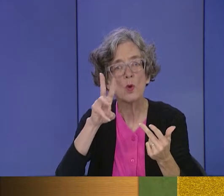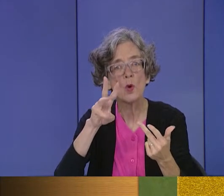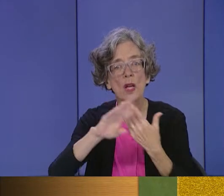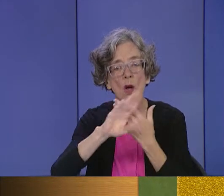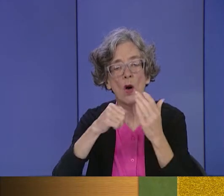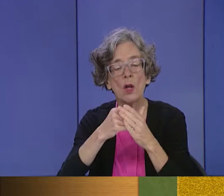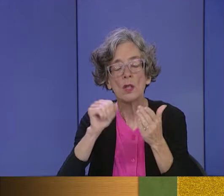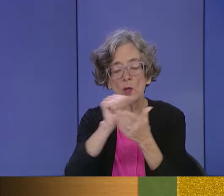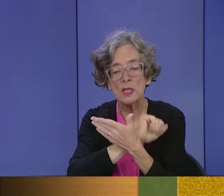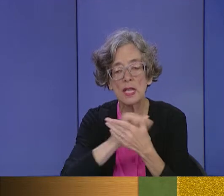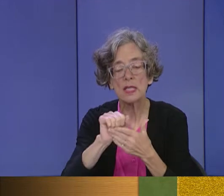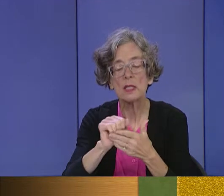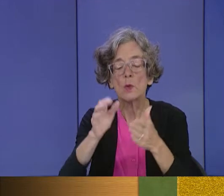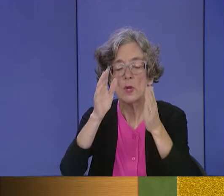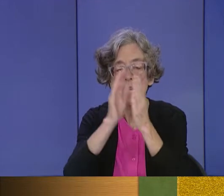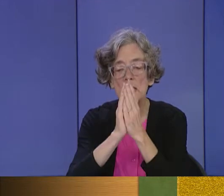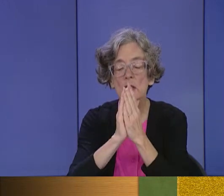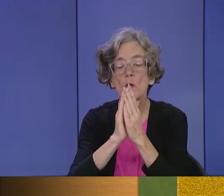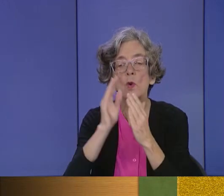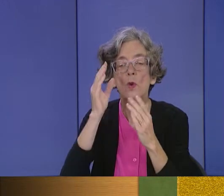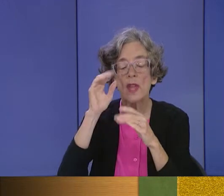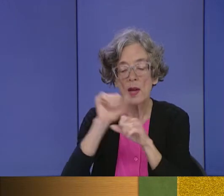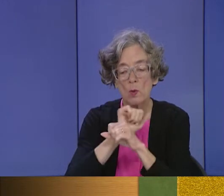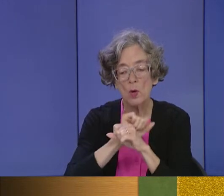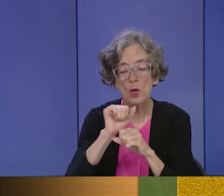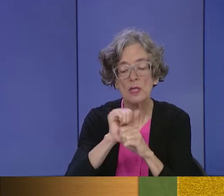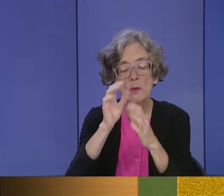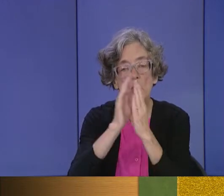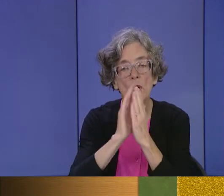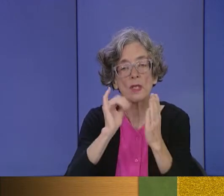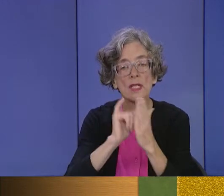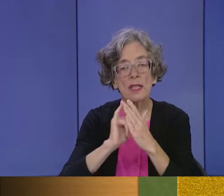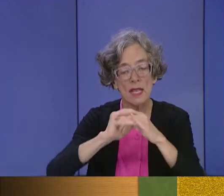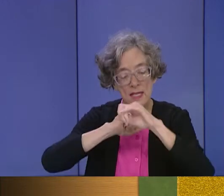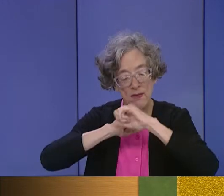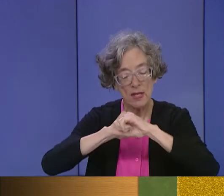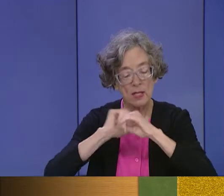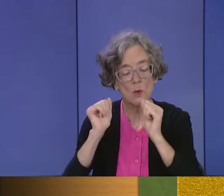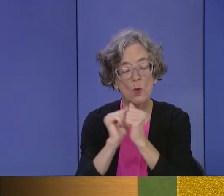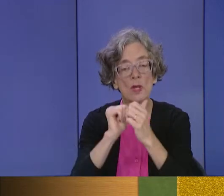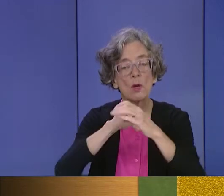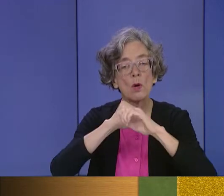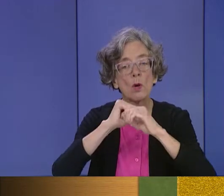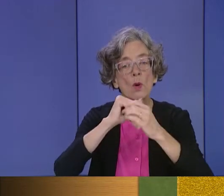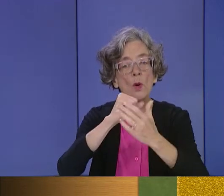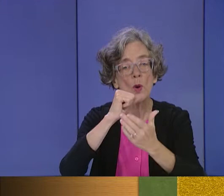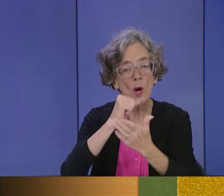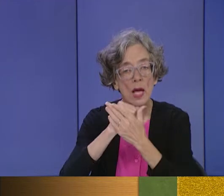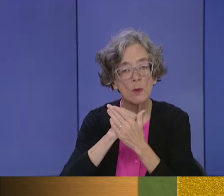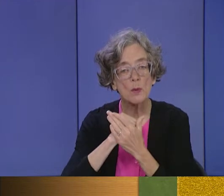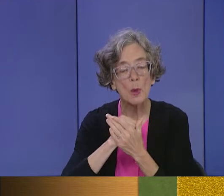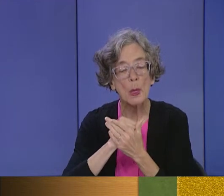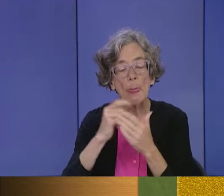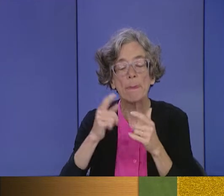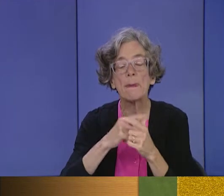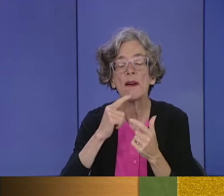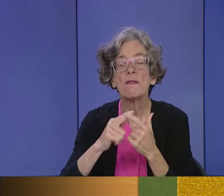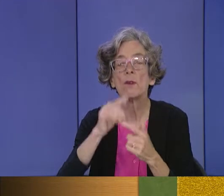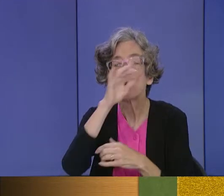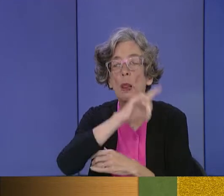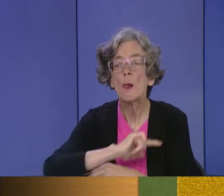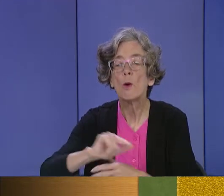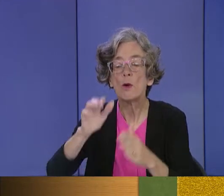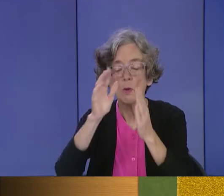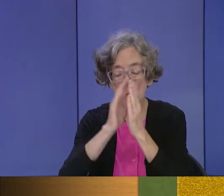we ask that through their merits and prayers and all things we may be defended by your protecting help. Therefore, Lord, we pray,